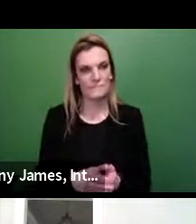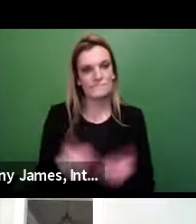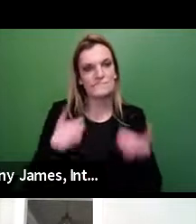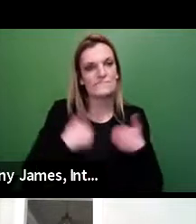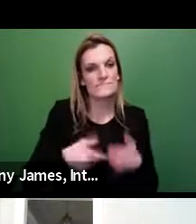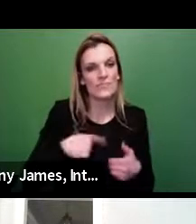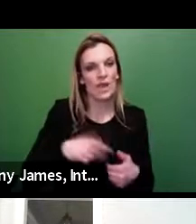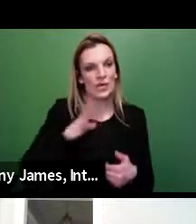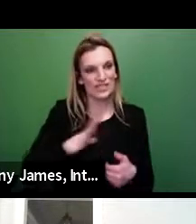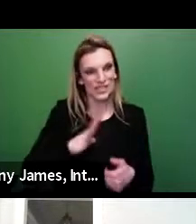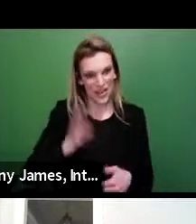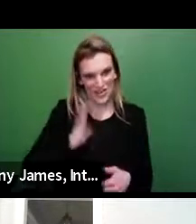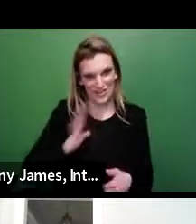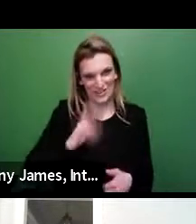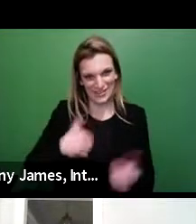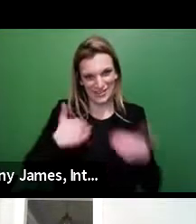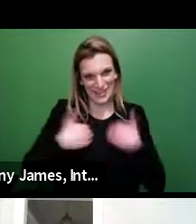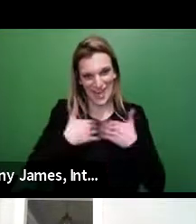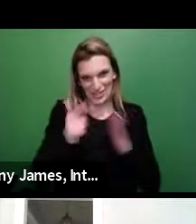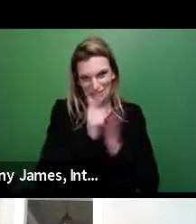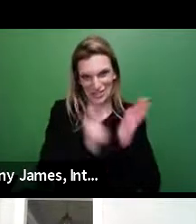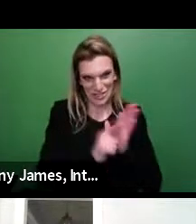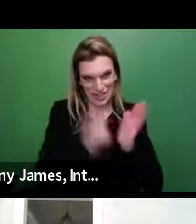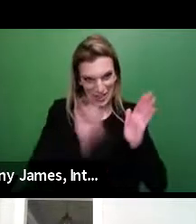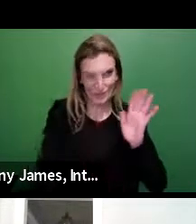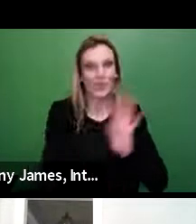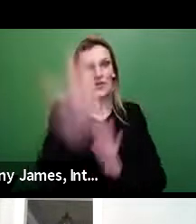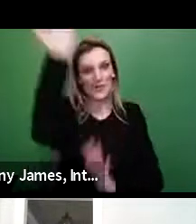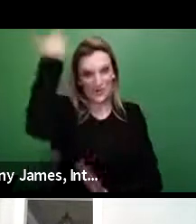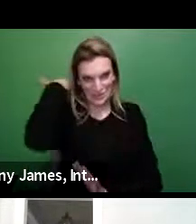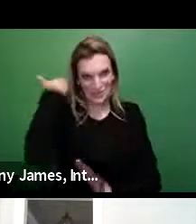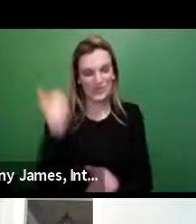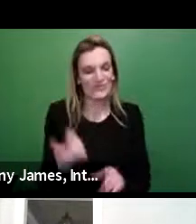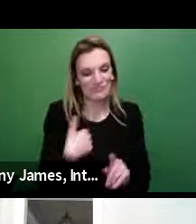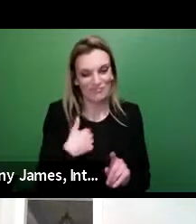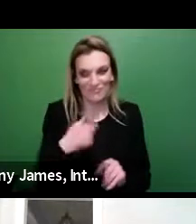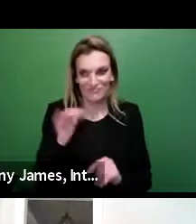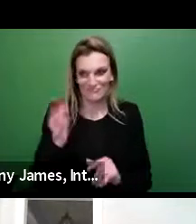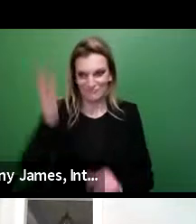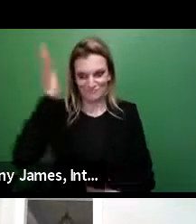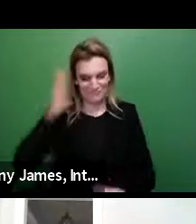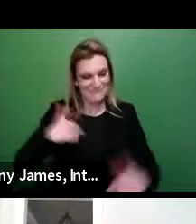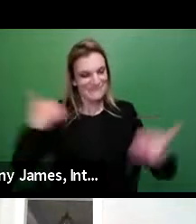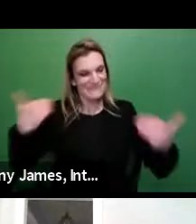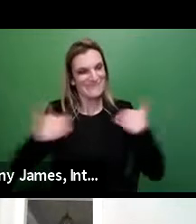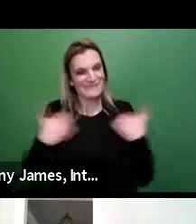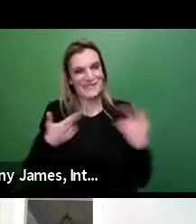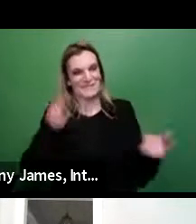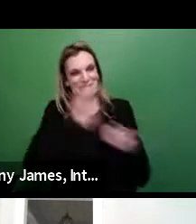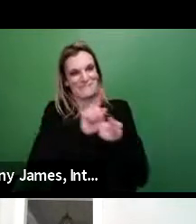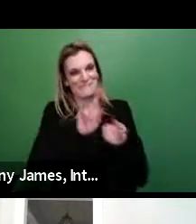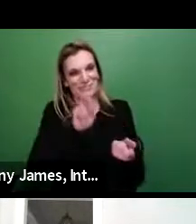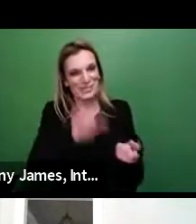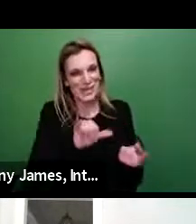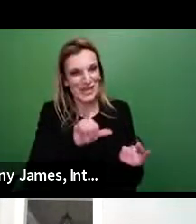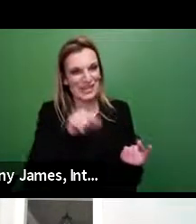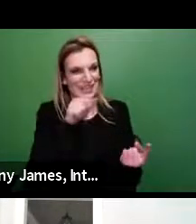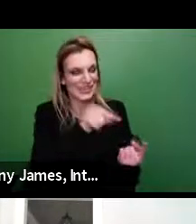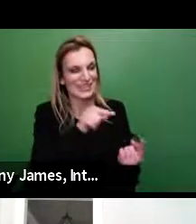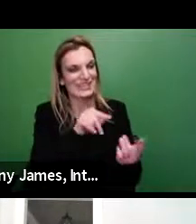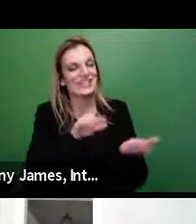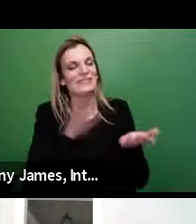younger attorney, and again, that was a long time ago, I first met Benny when he was a